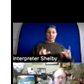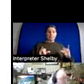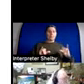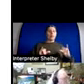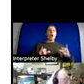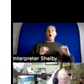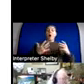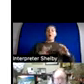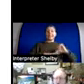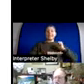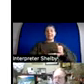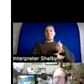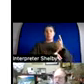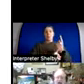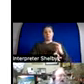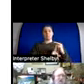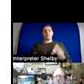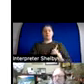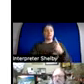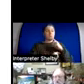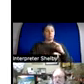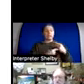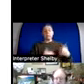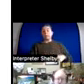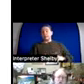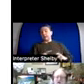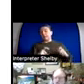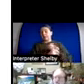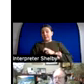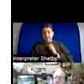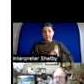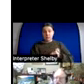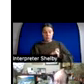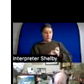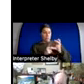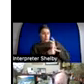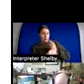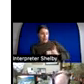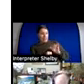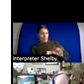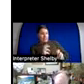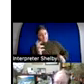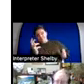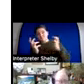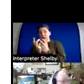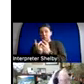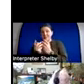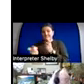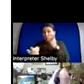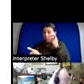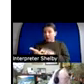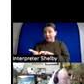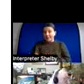figure out what they are and and how they apply to whatever it is that the ai is recognizing